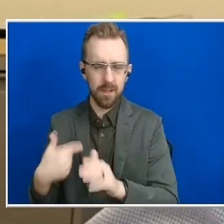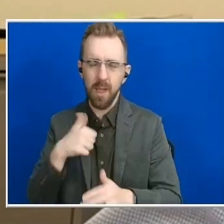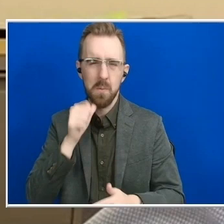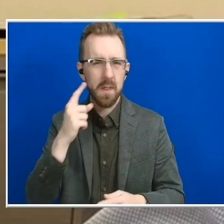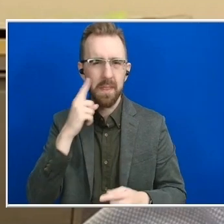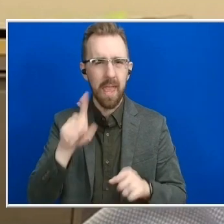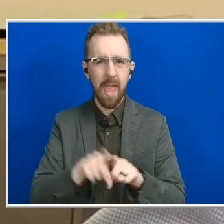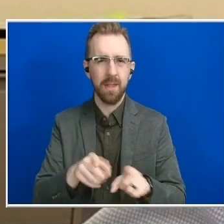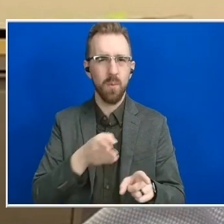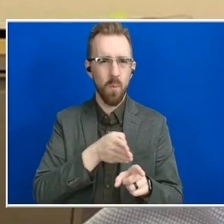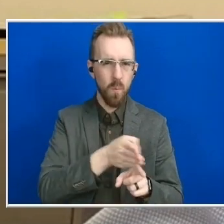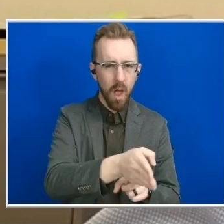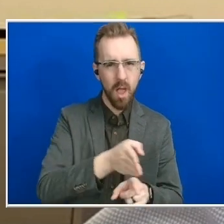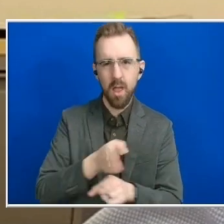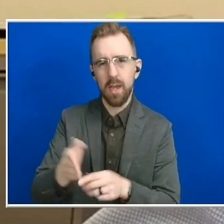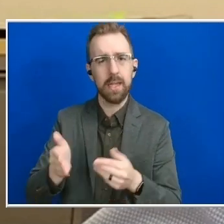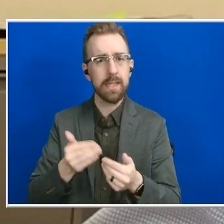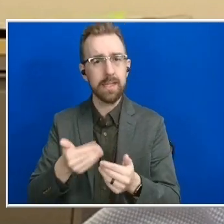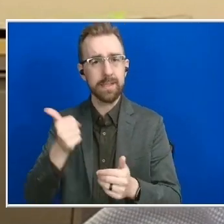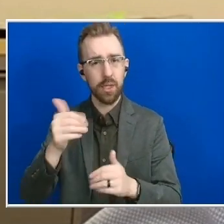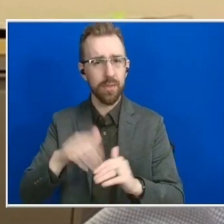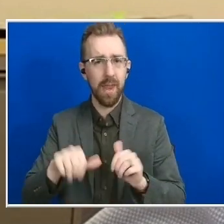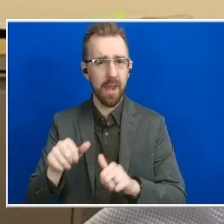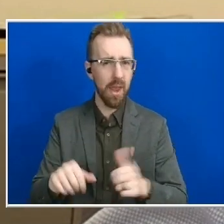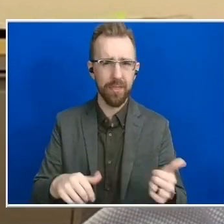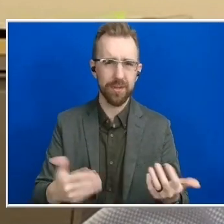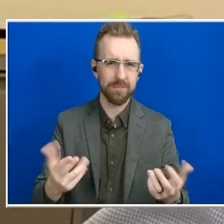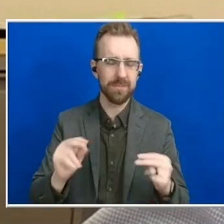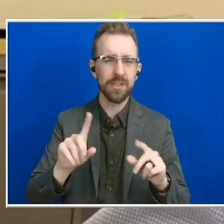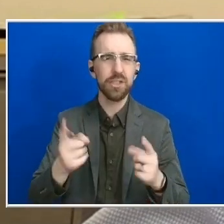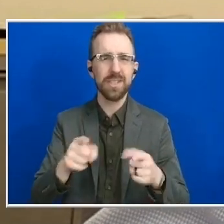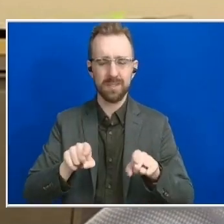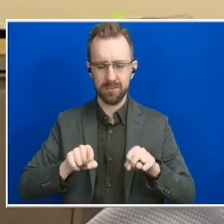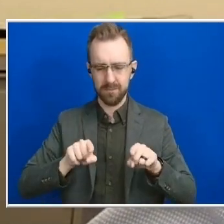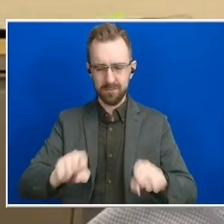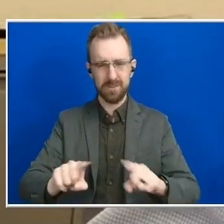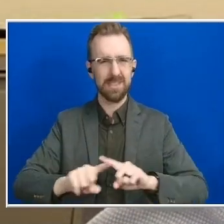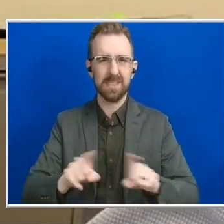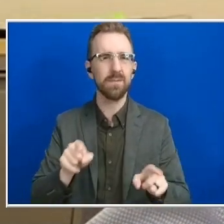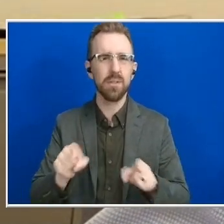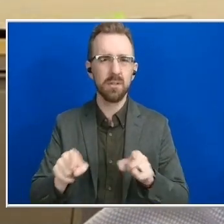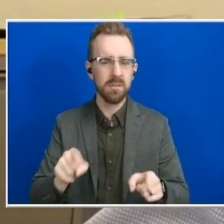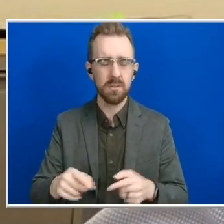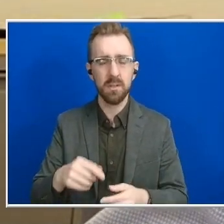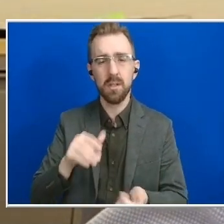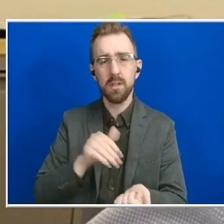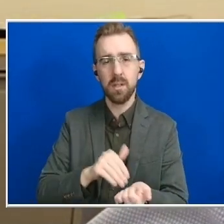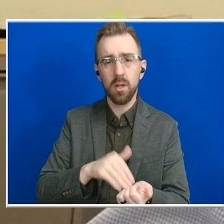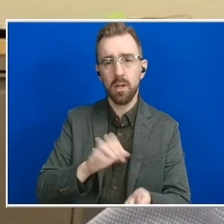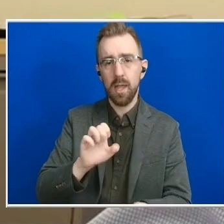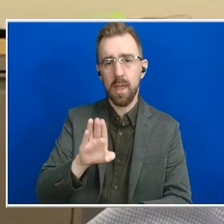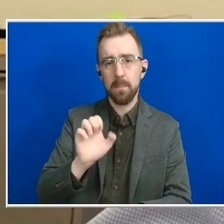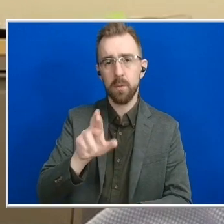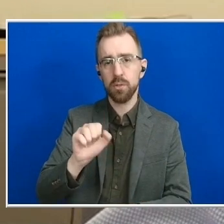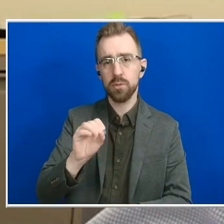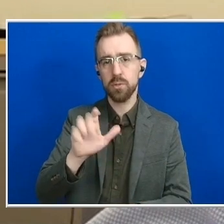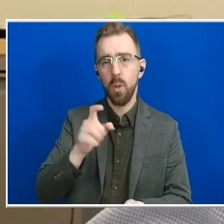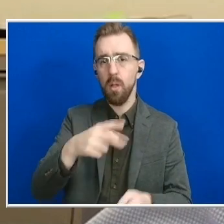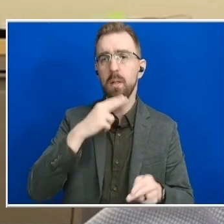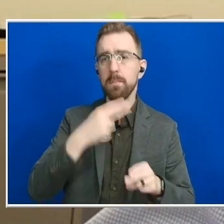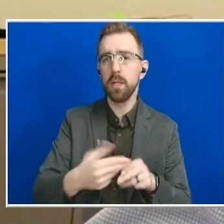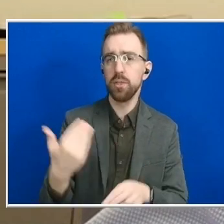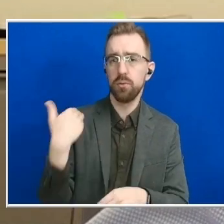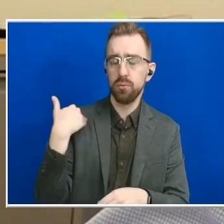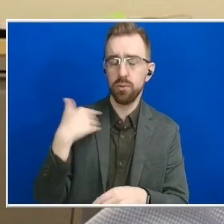pathway being easier than the other pathway. They're just different pathways. And what Dr. Ebersol mentioned earlier is